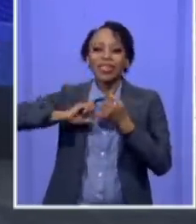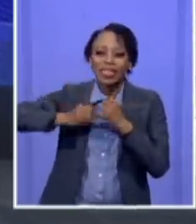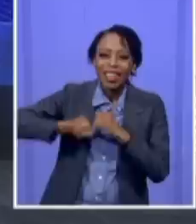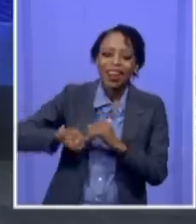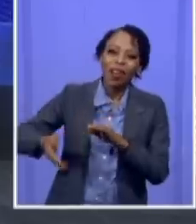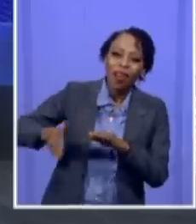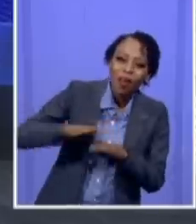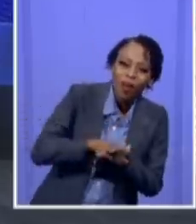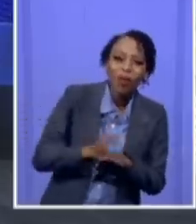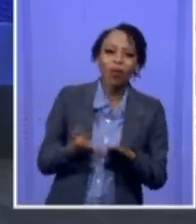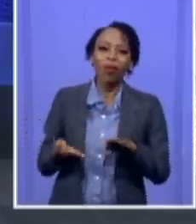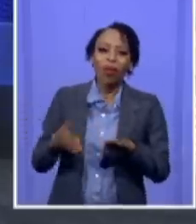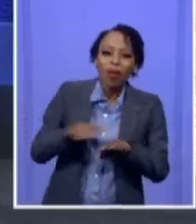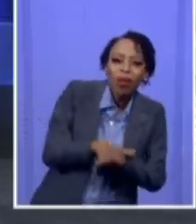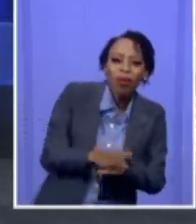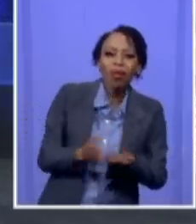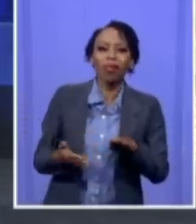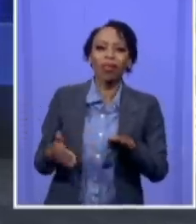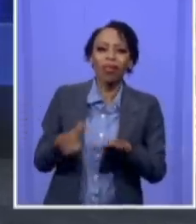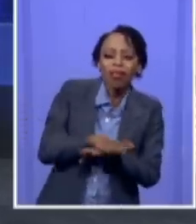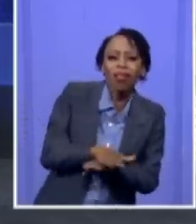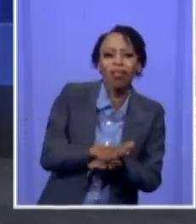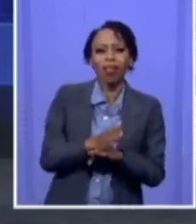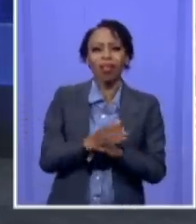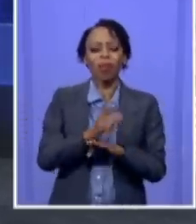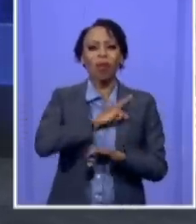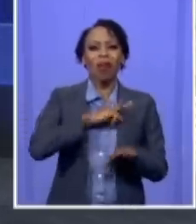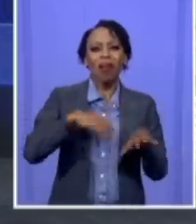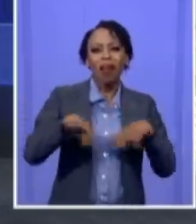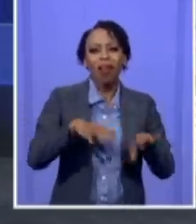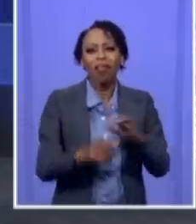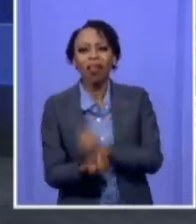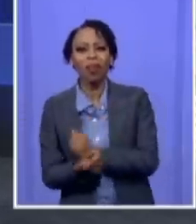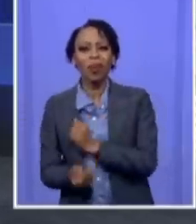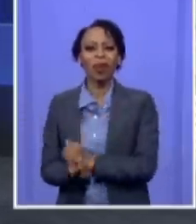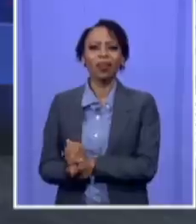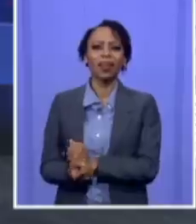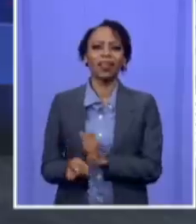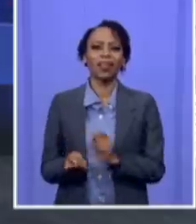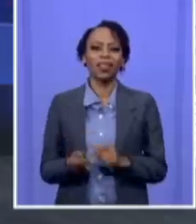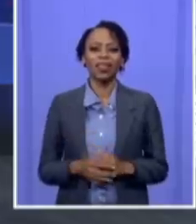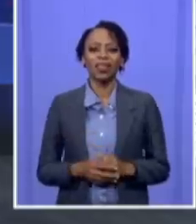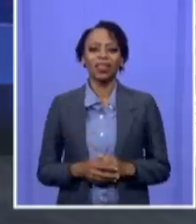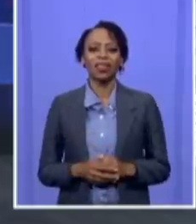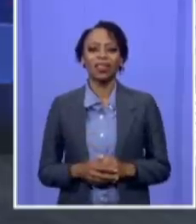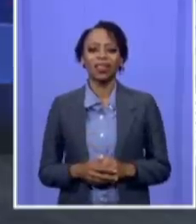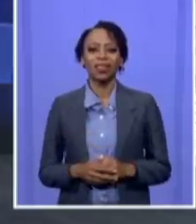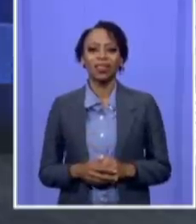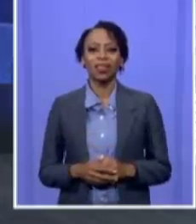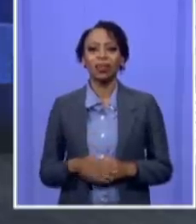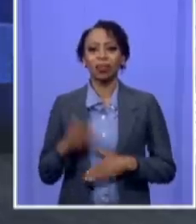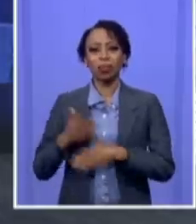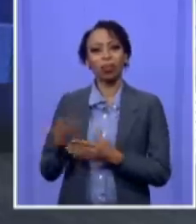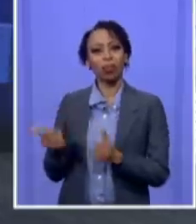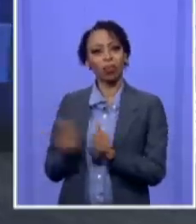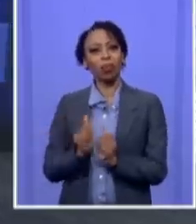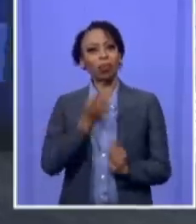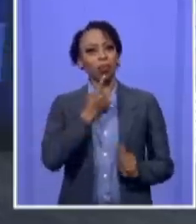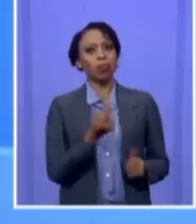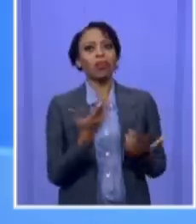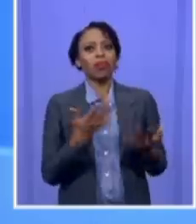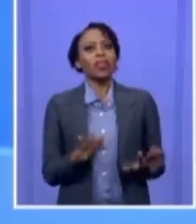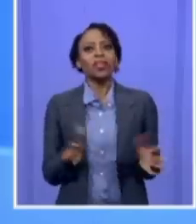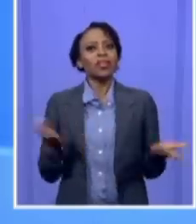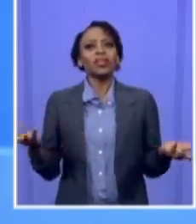close off some of these spaces where this illegal activity is taking place. My colleague Hasina Gori was saying on our